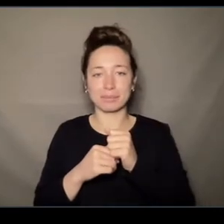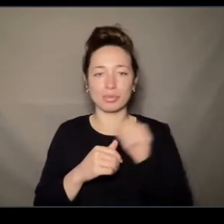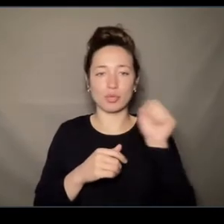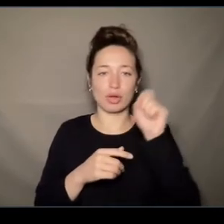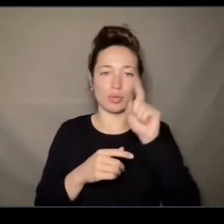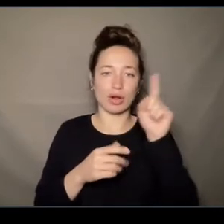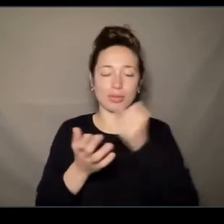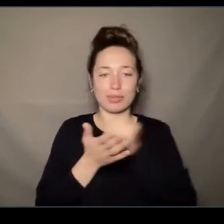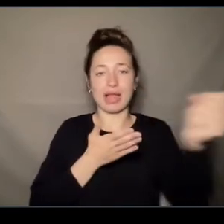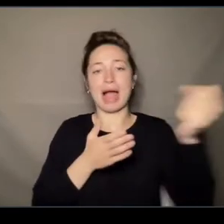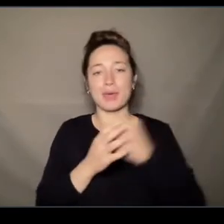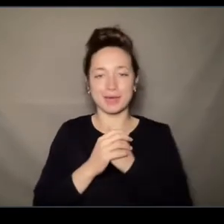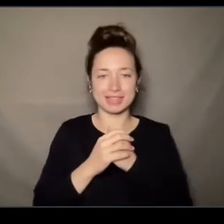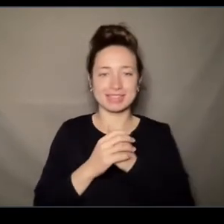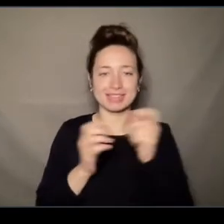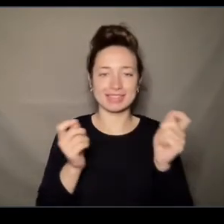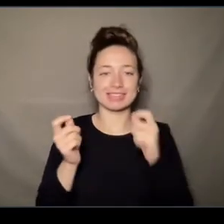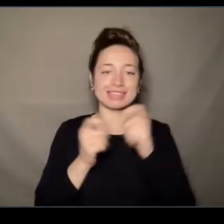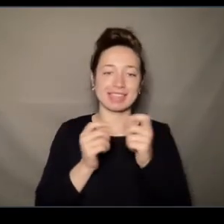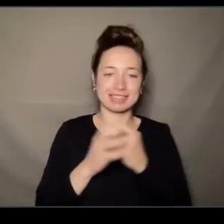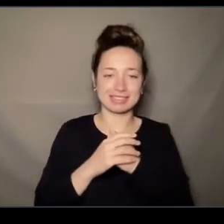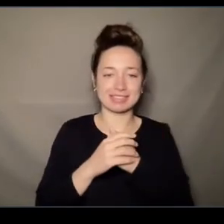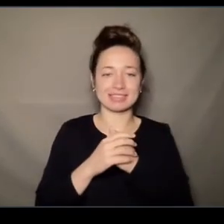Yeah. Where's the plow?